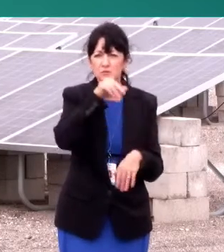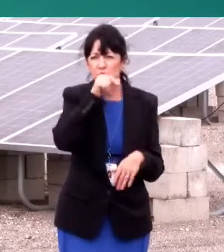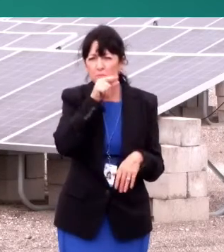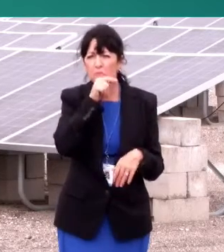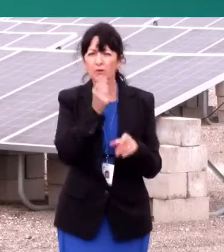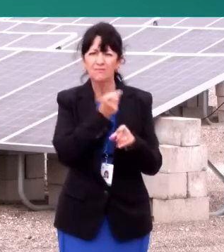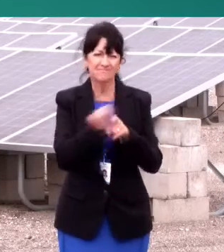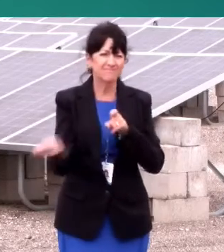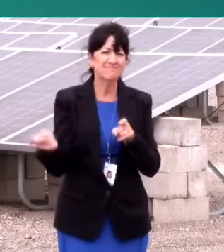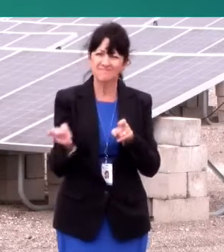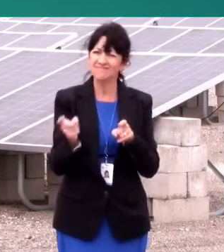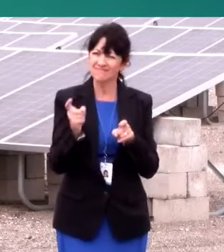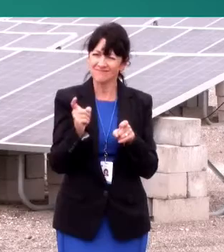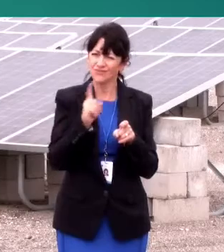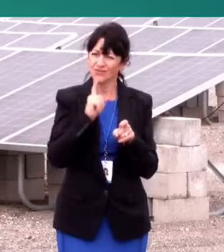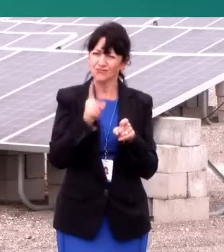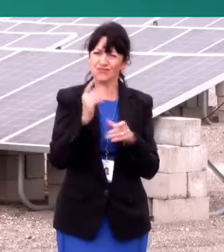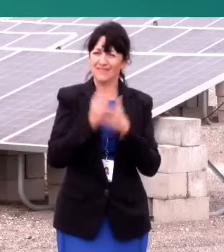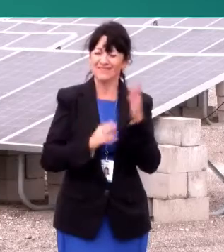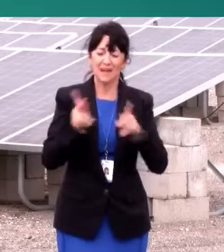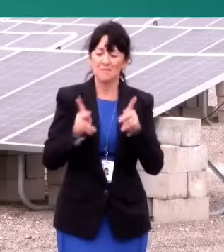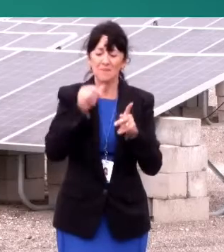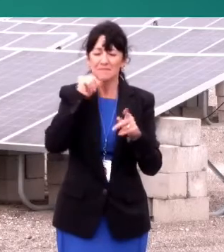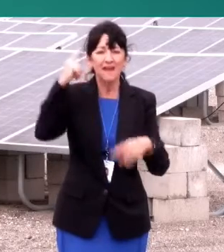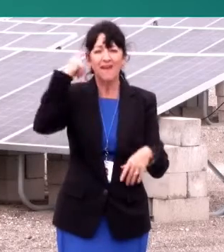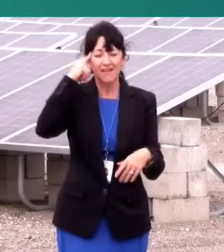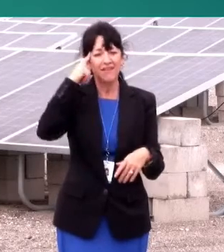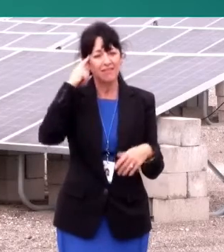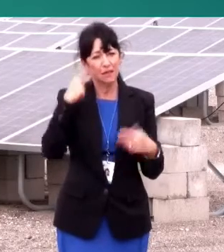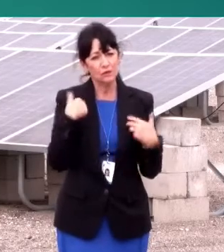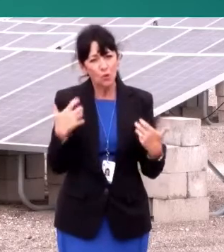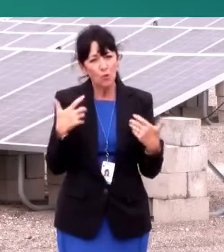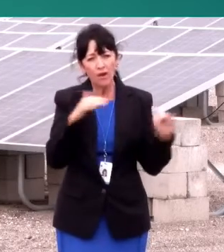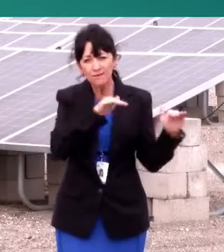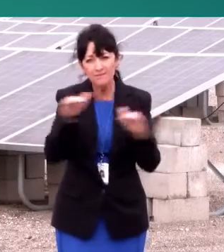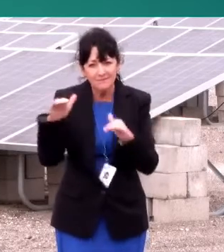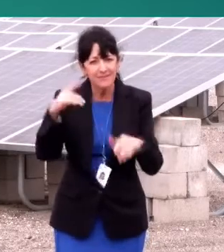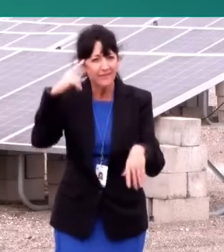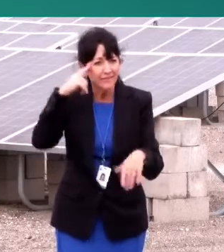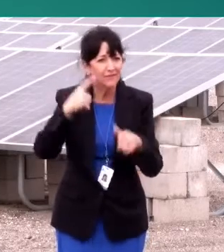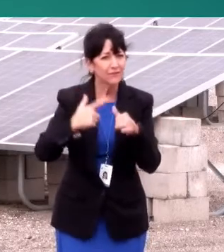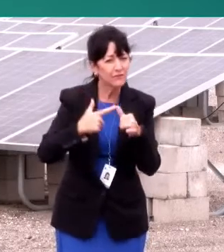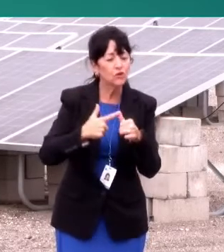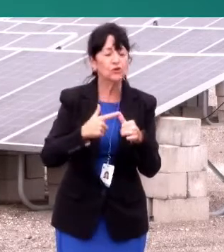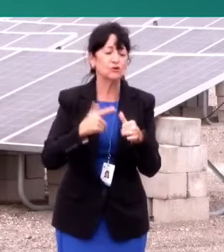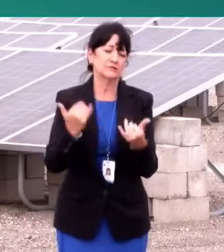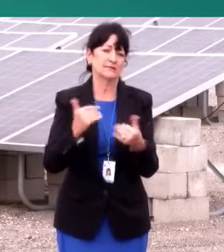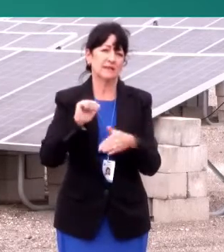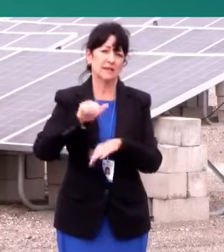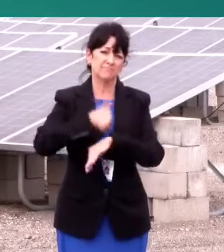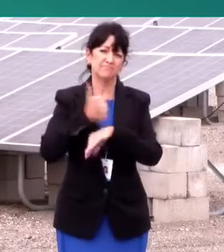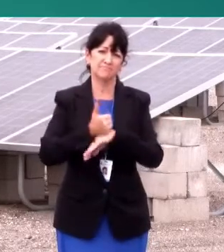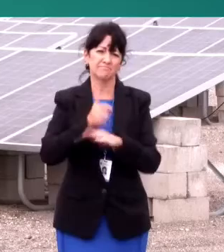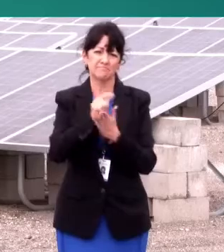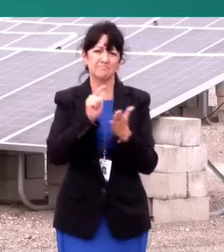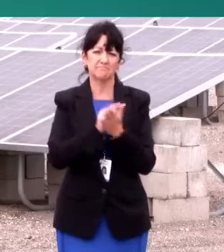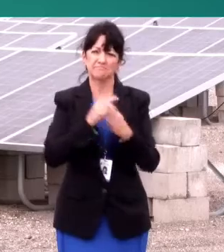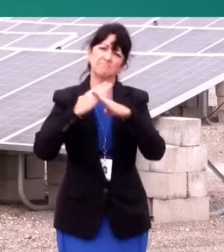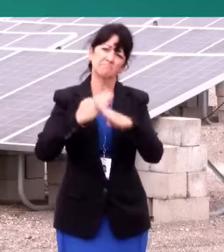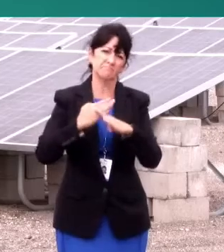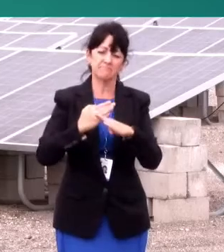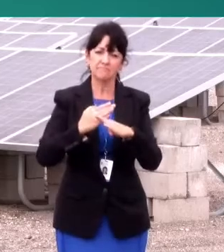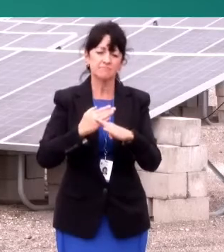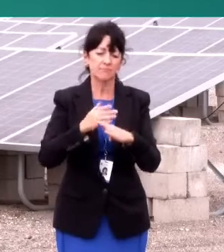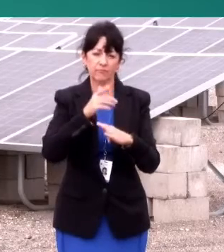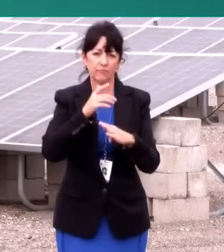wildlife is often one of the things that we find. So I commend all of those who took a leadership on that. And with that, I want to